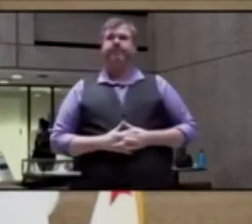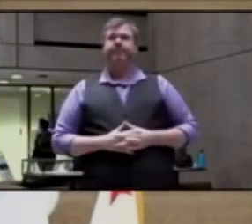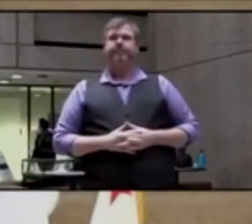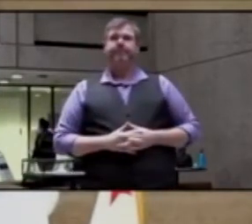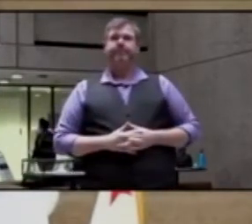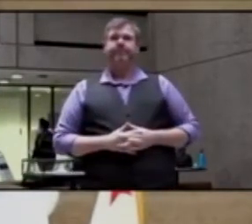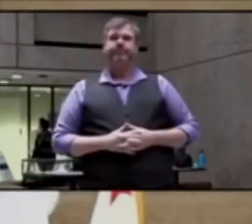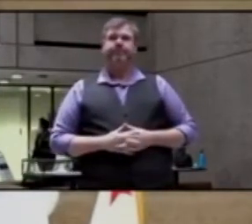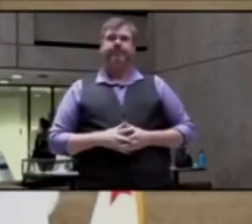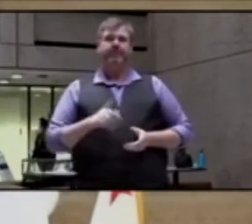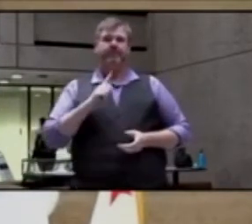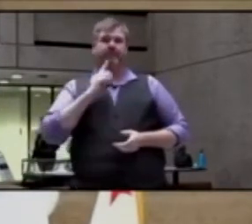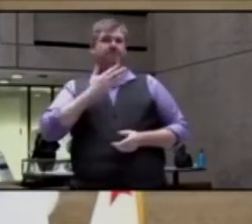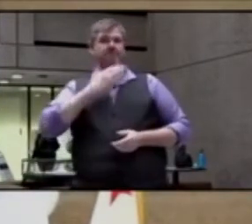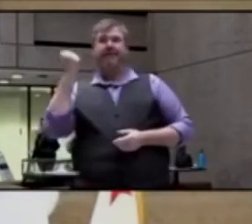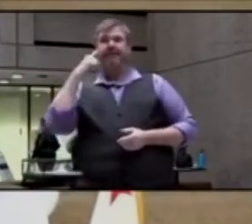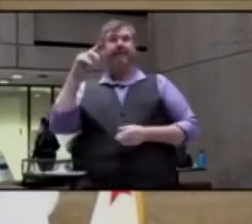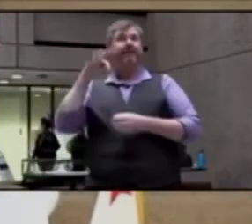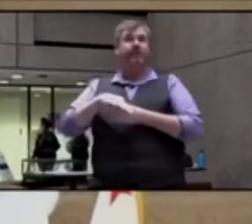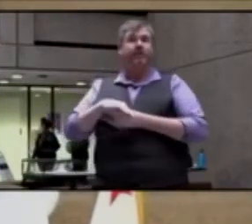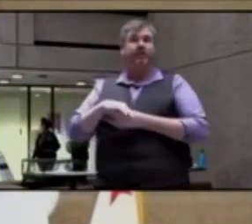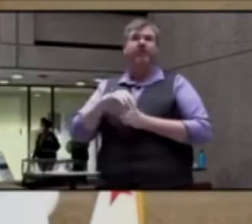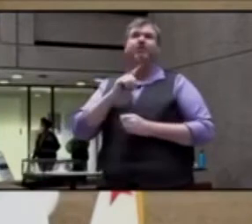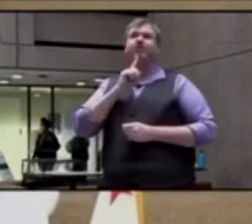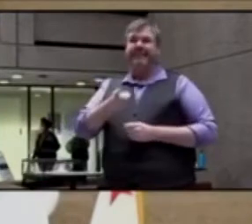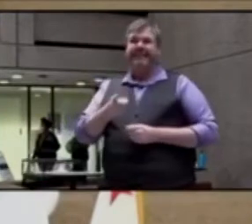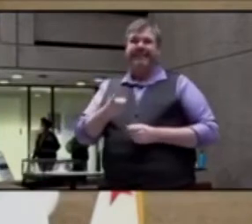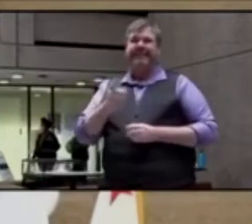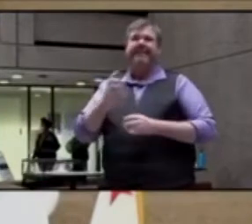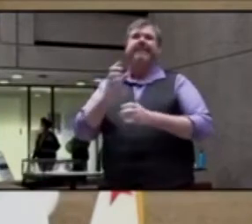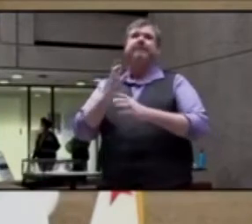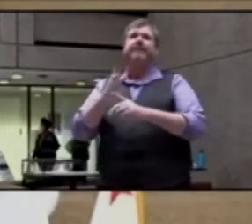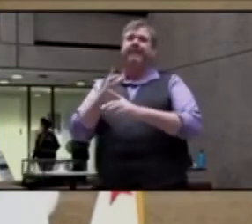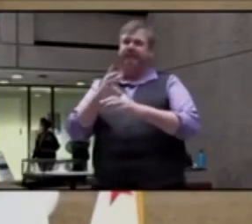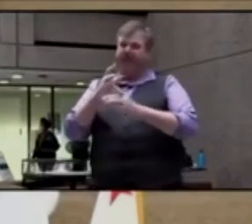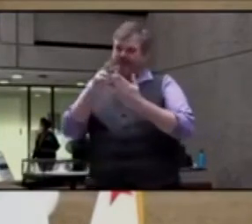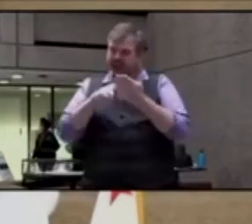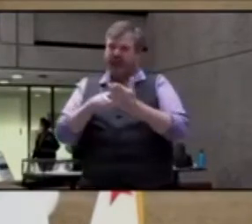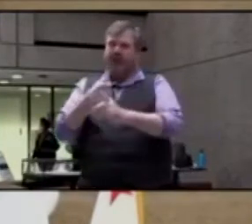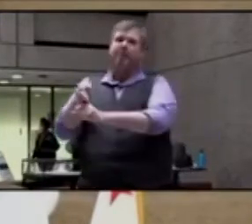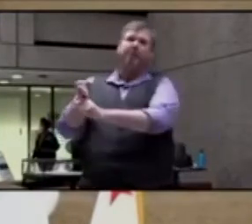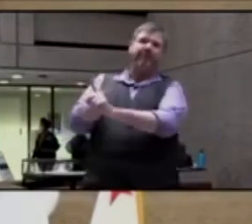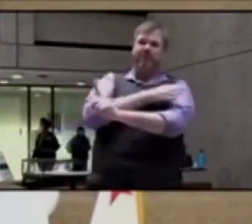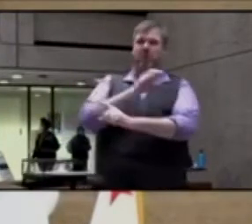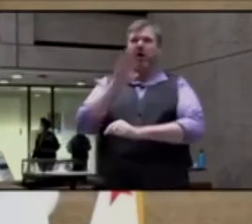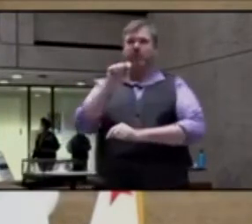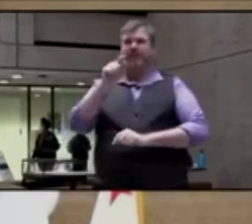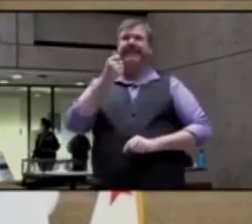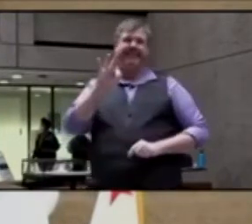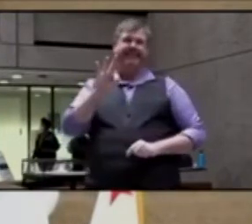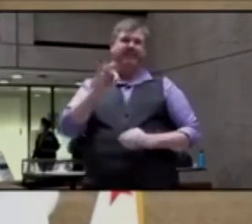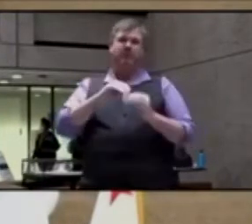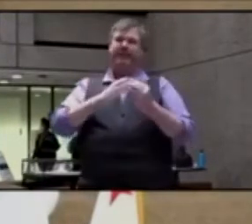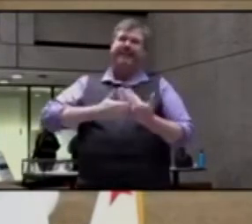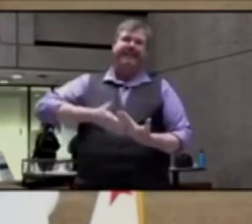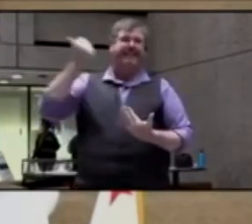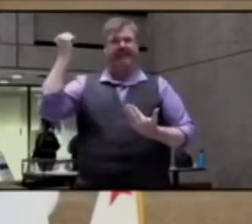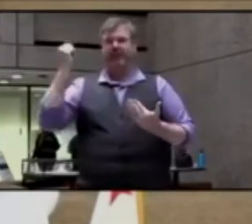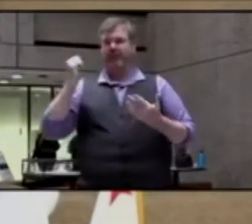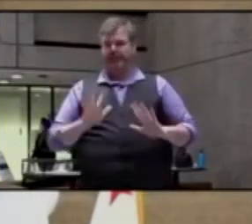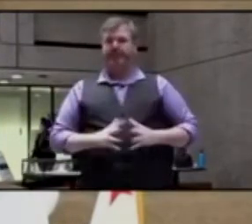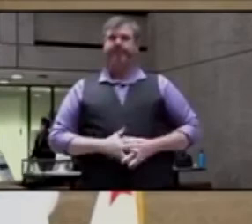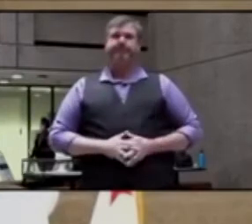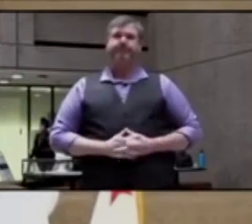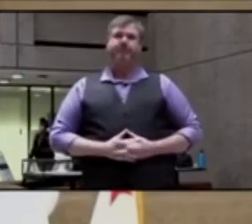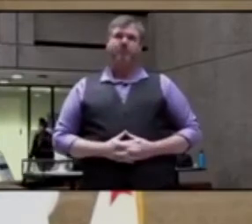voters to get registered before the 19th. It's just the simplest and the easiest way to do that. So I guess, I really